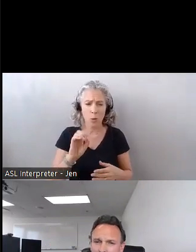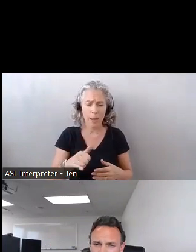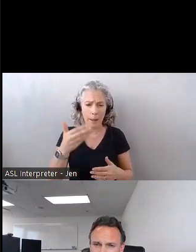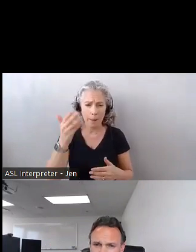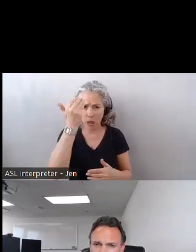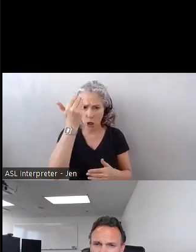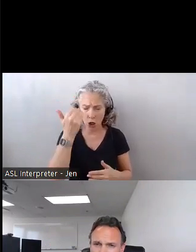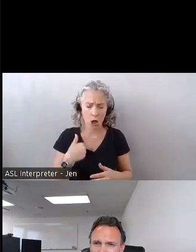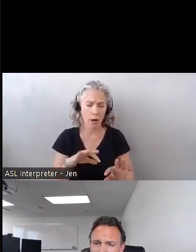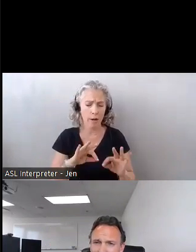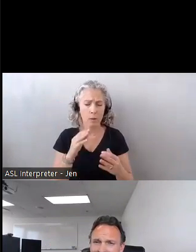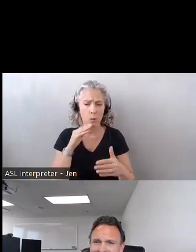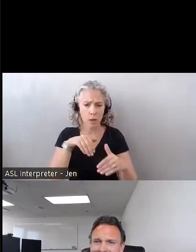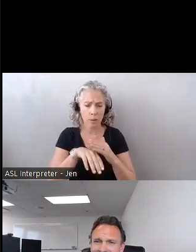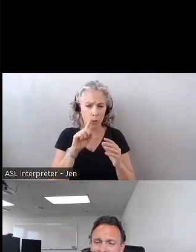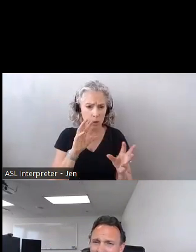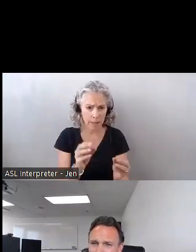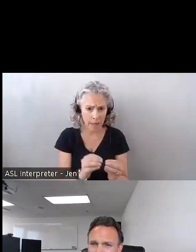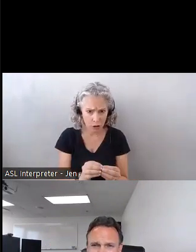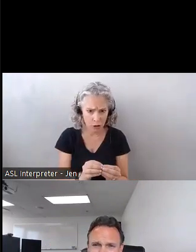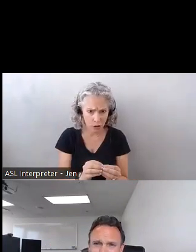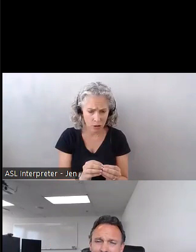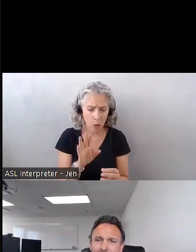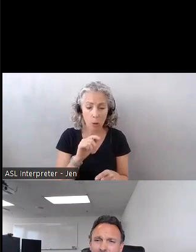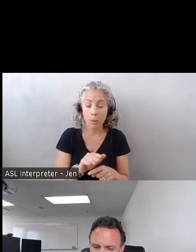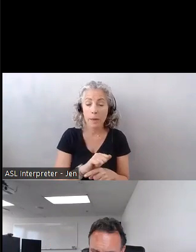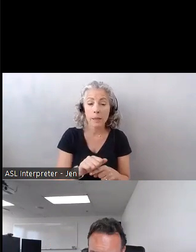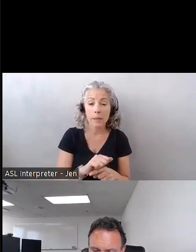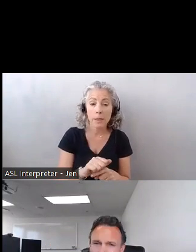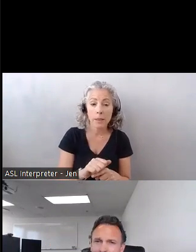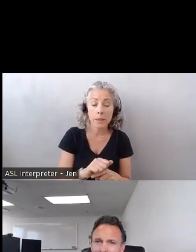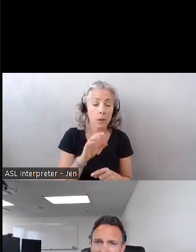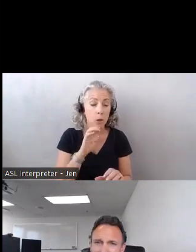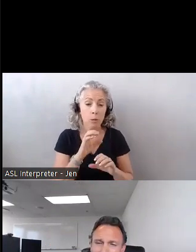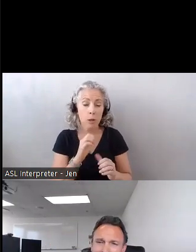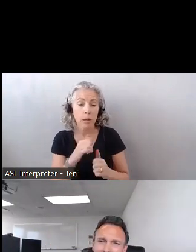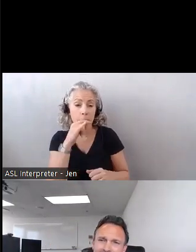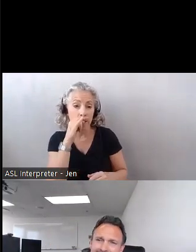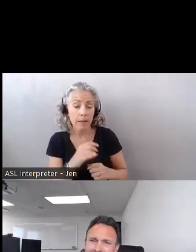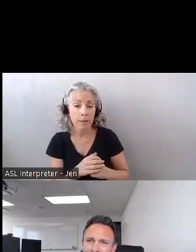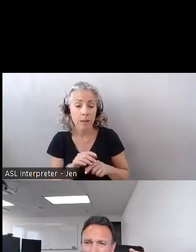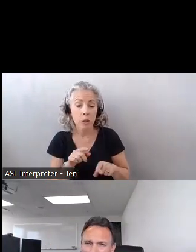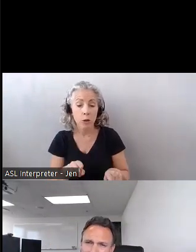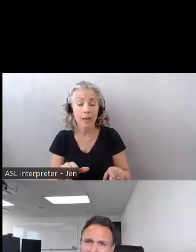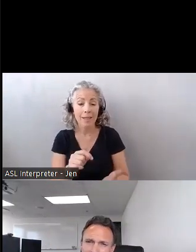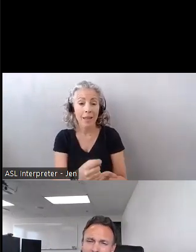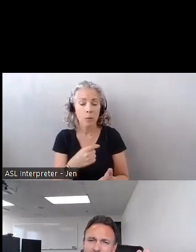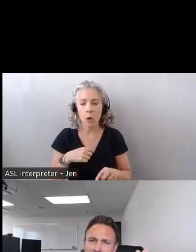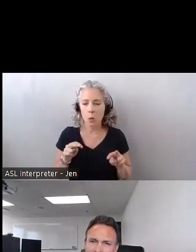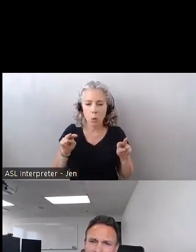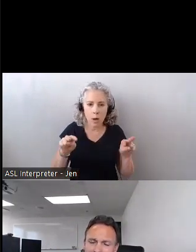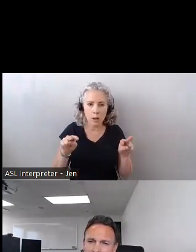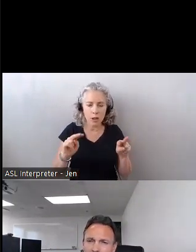come in for a session and they'll practice, they'll communicate with their kids. And during that time, we're watching them through